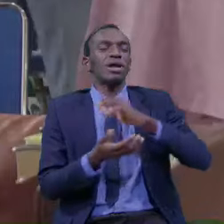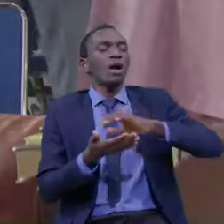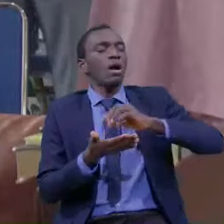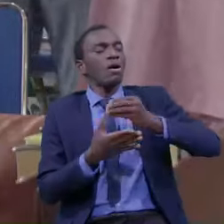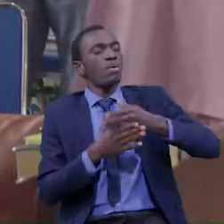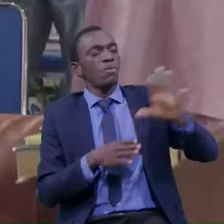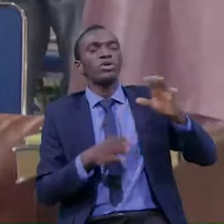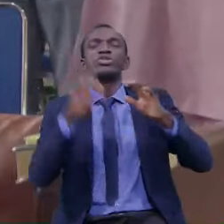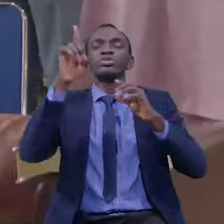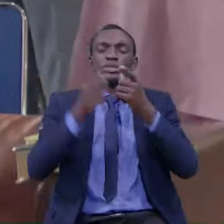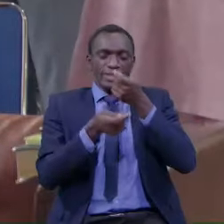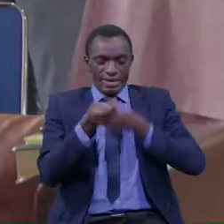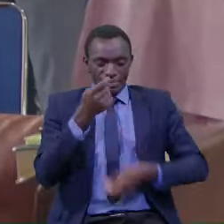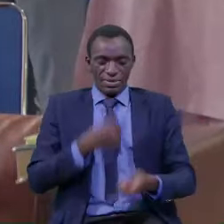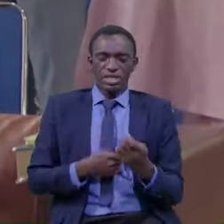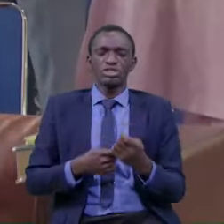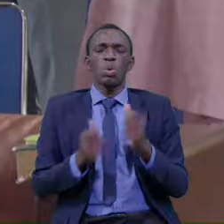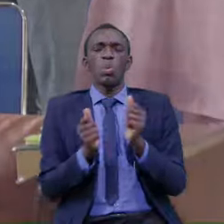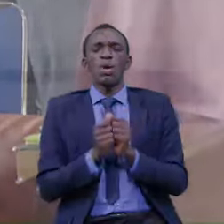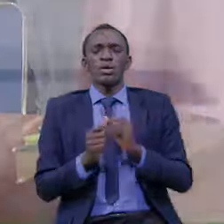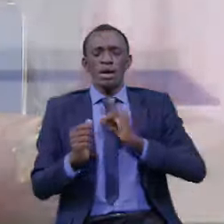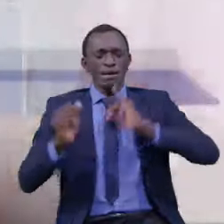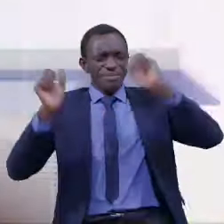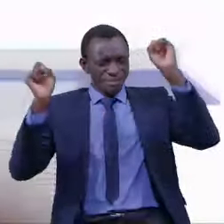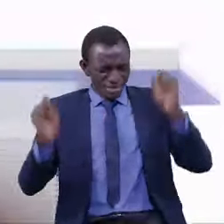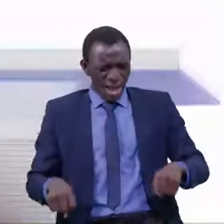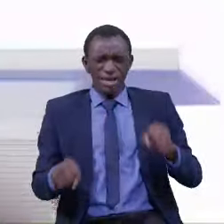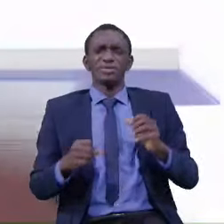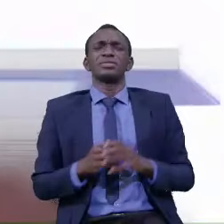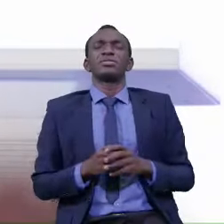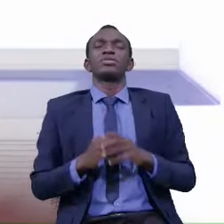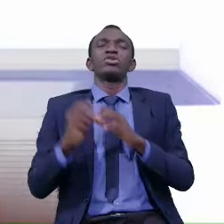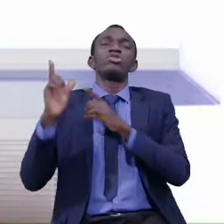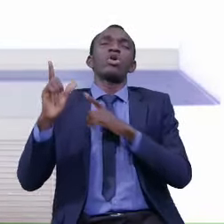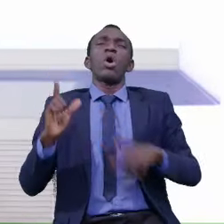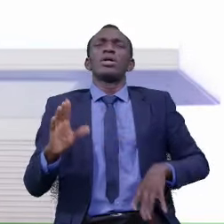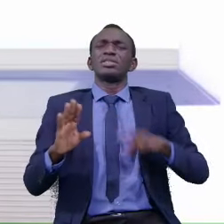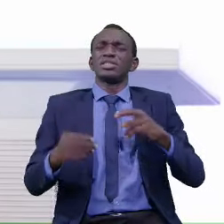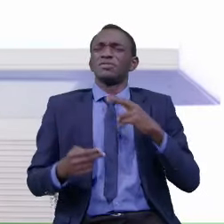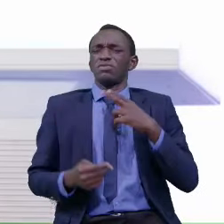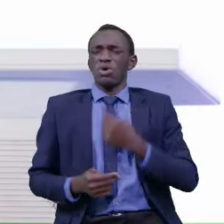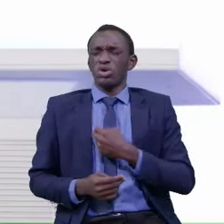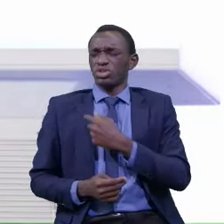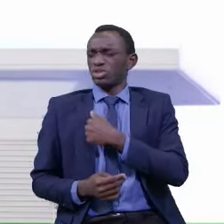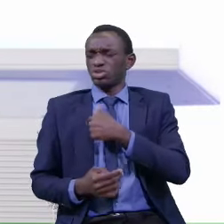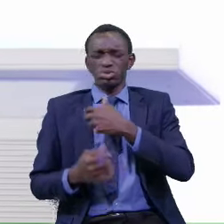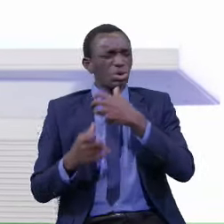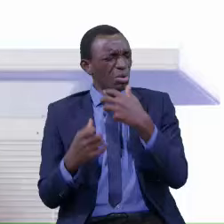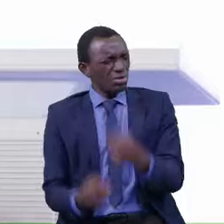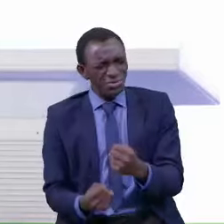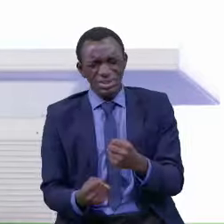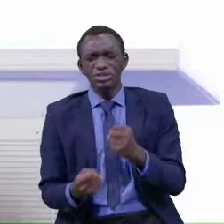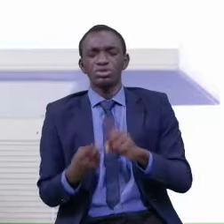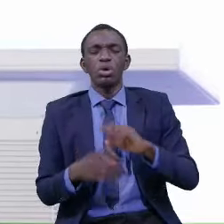can. Lord, give the confidence to everyone with Christ in me.